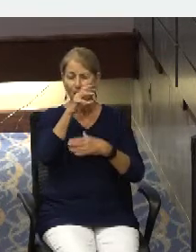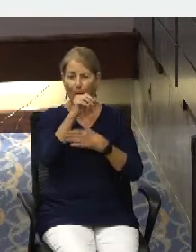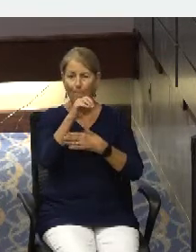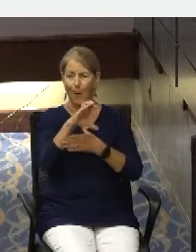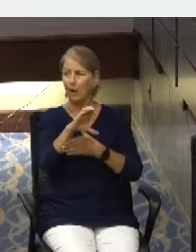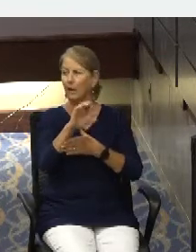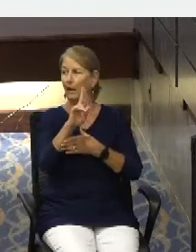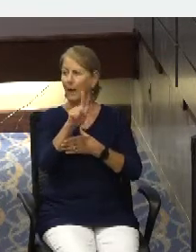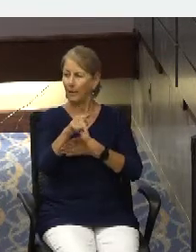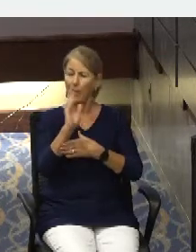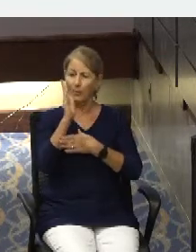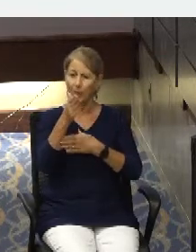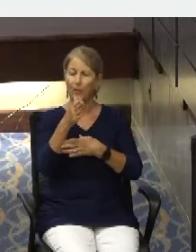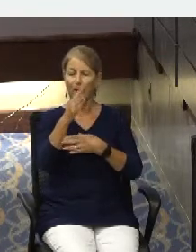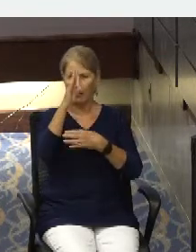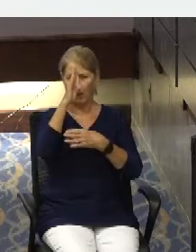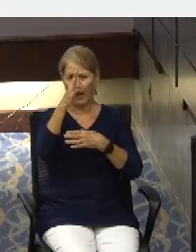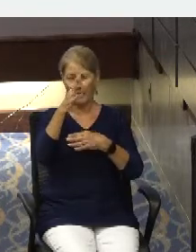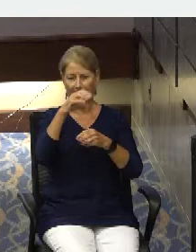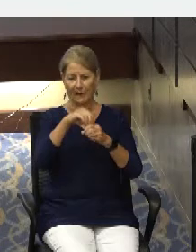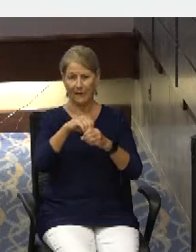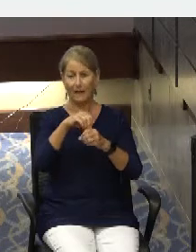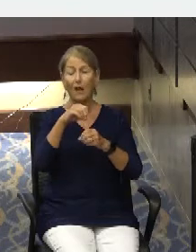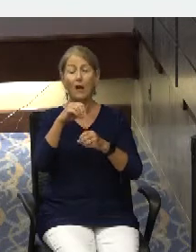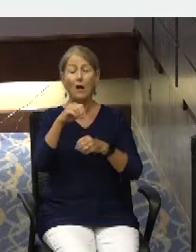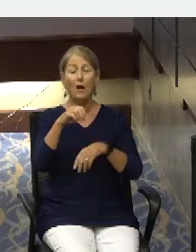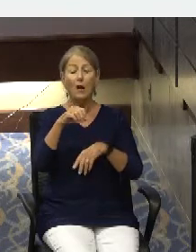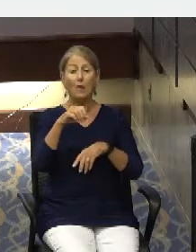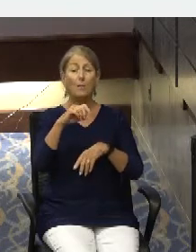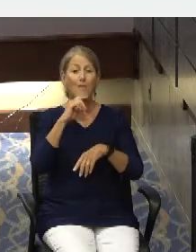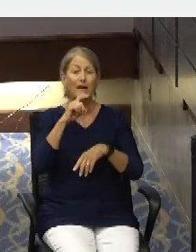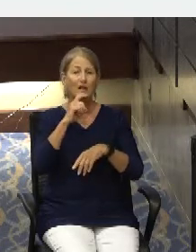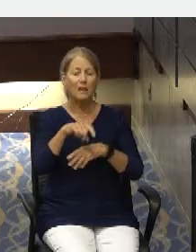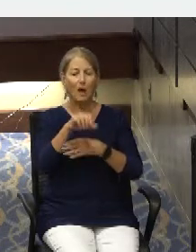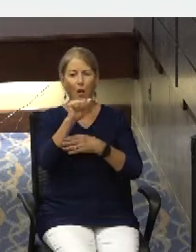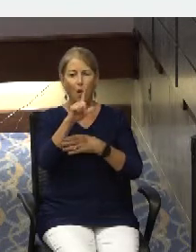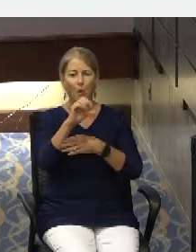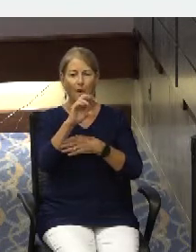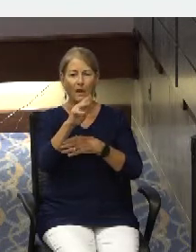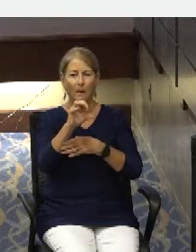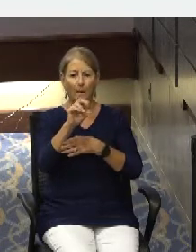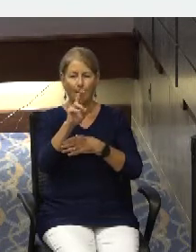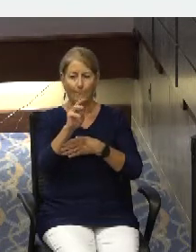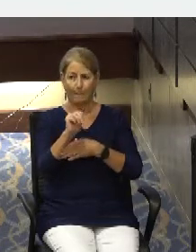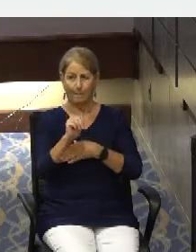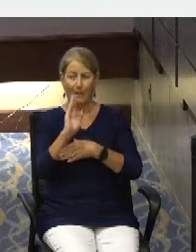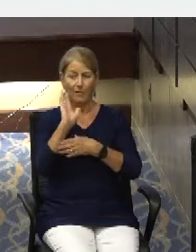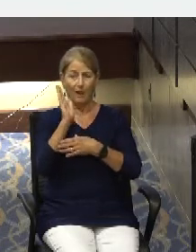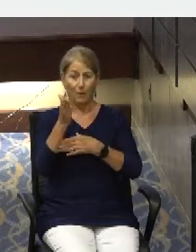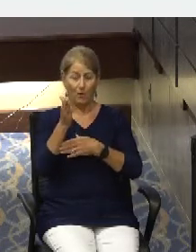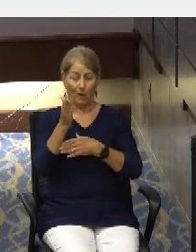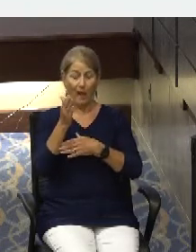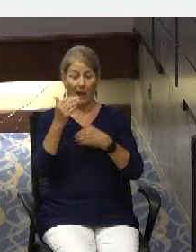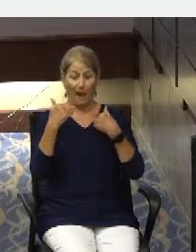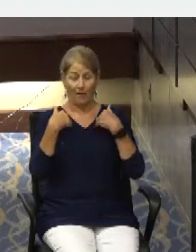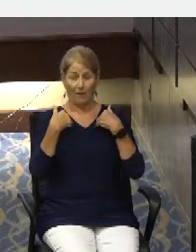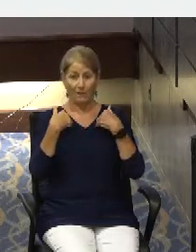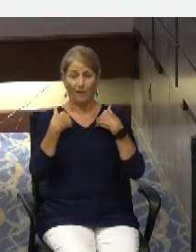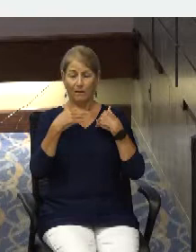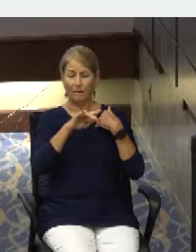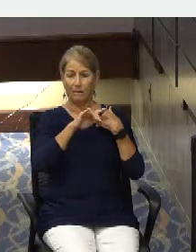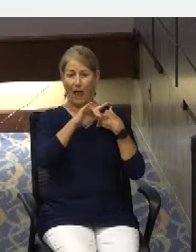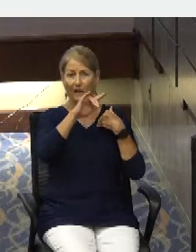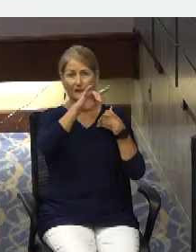and then there would be sort of the contrails or the flight patterns that are also created in aluminum, and then a